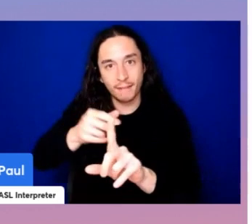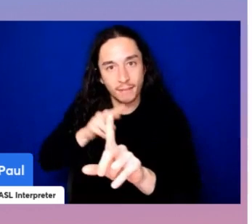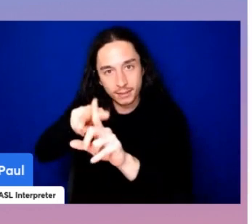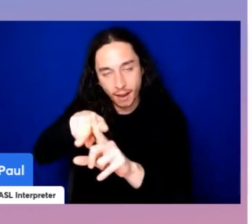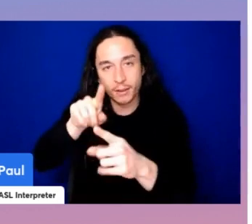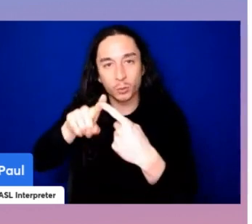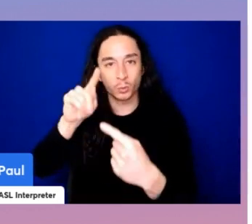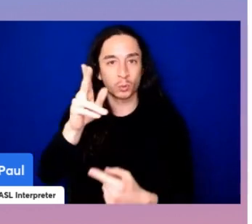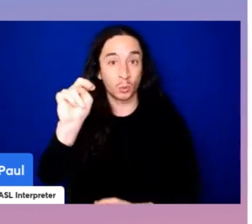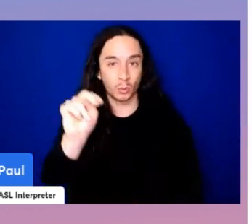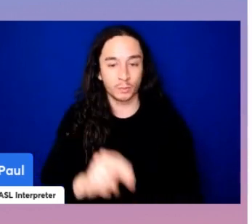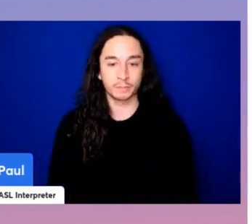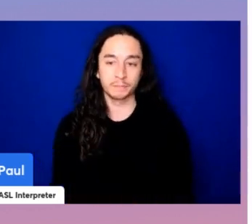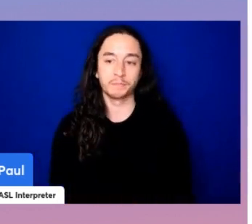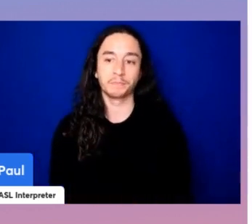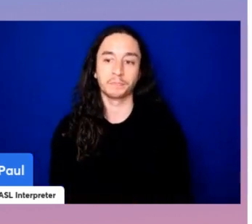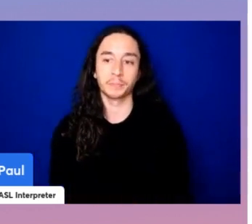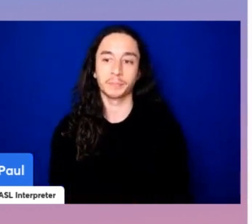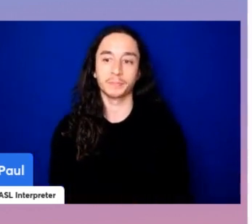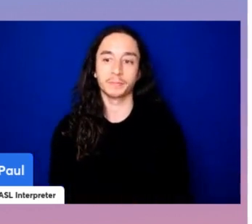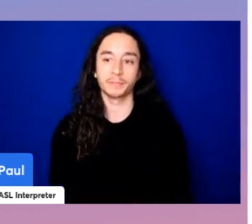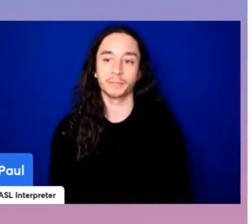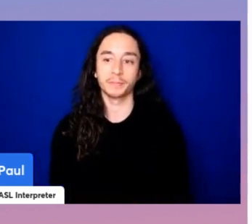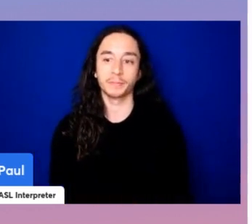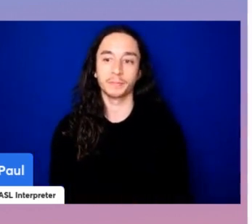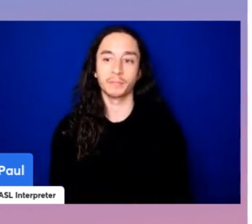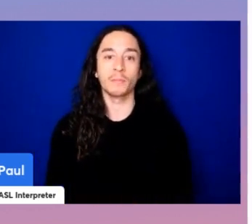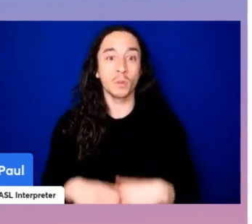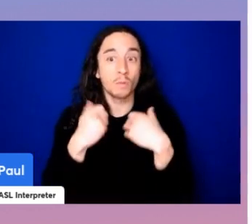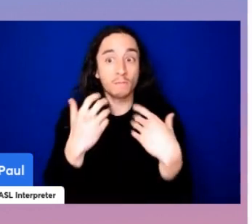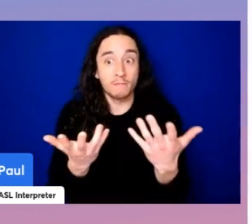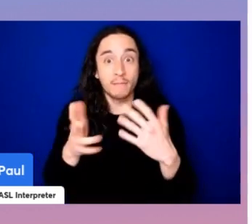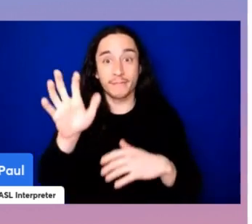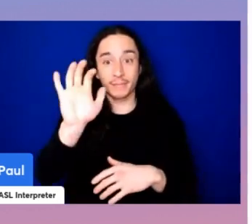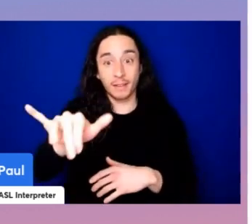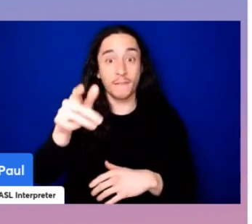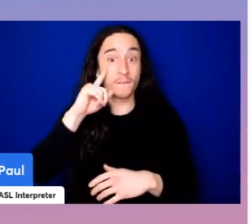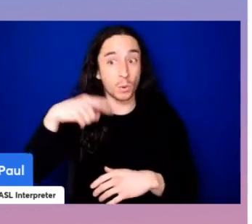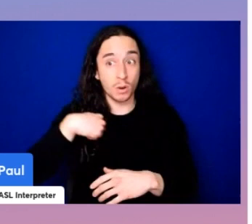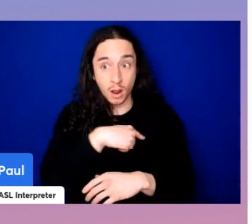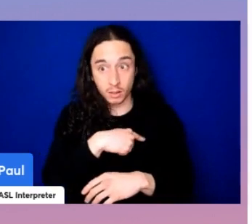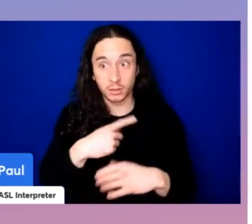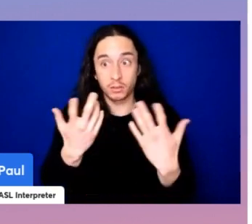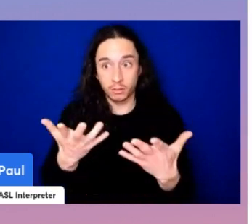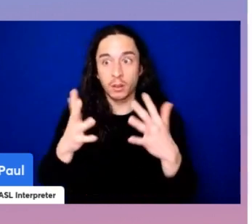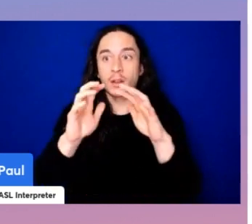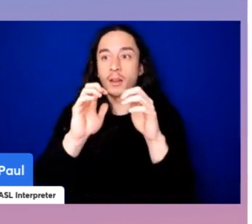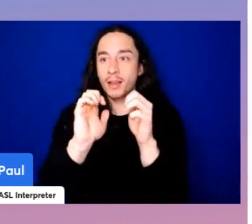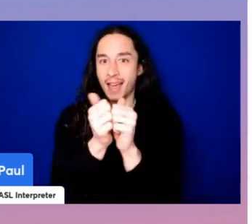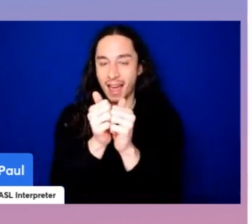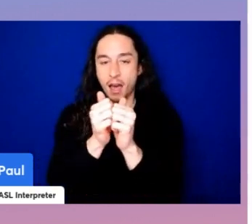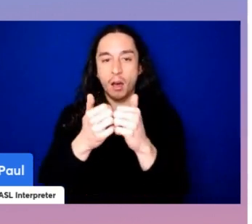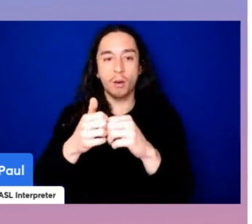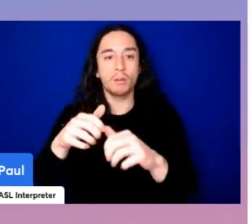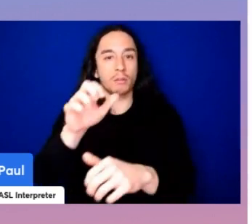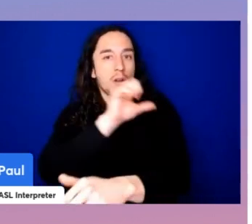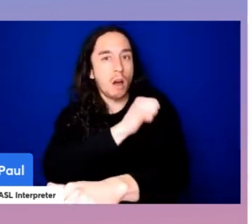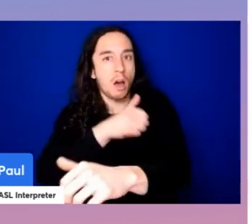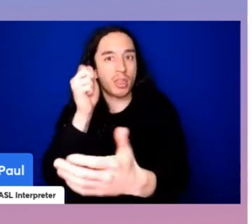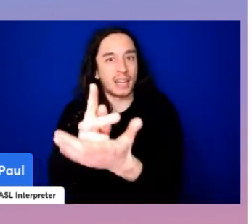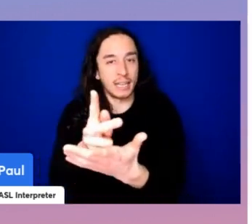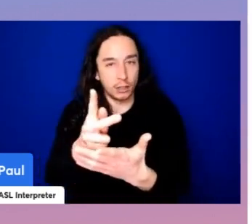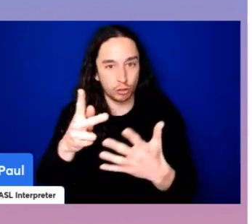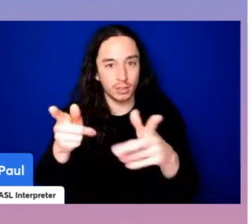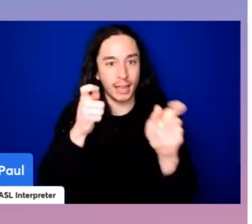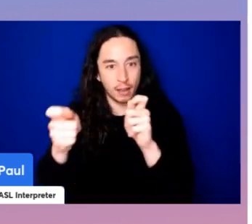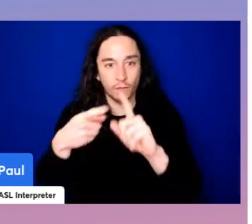with. So that is how authentication is handled by